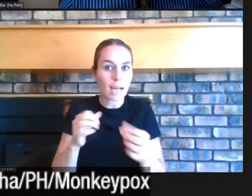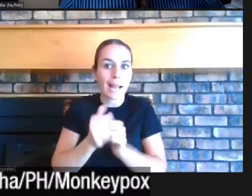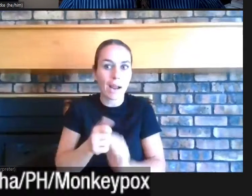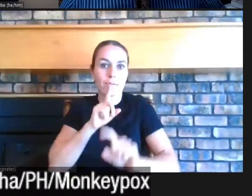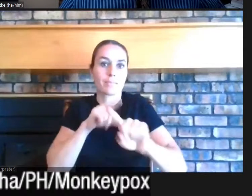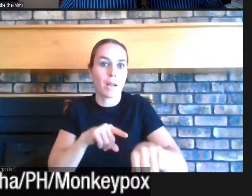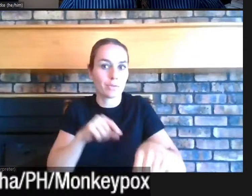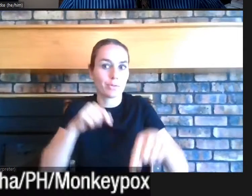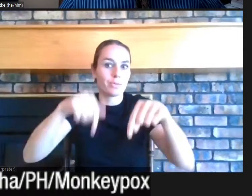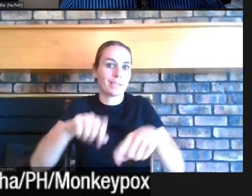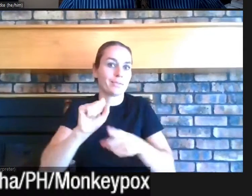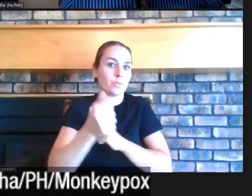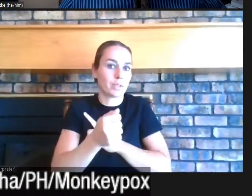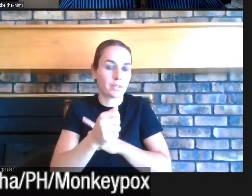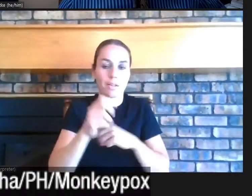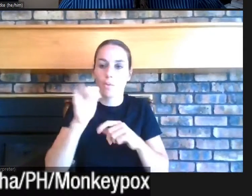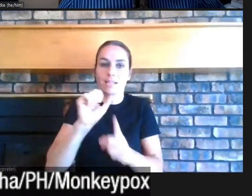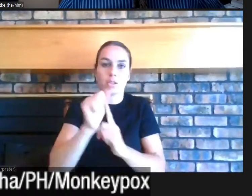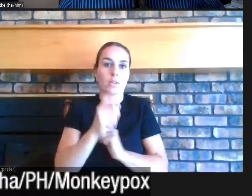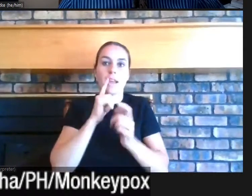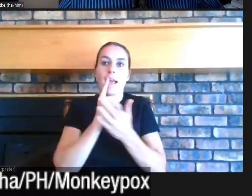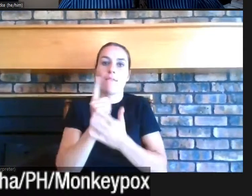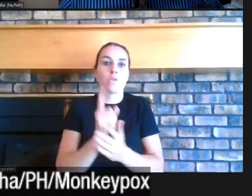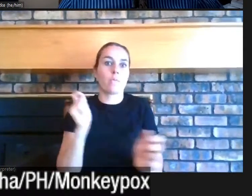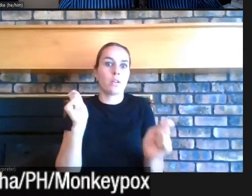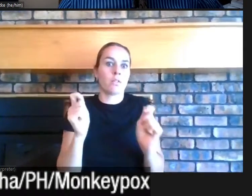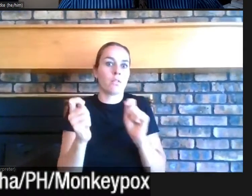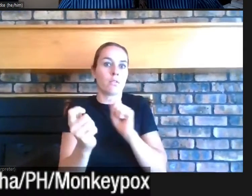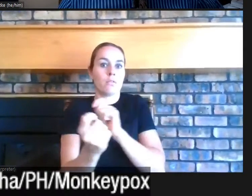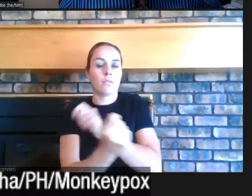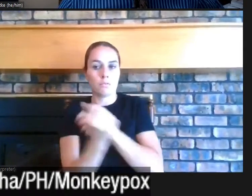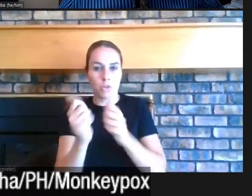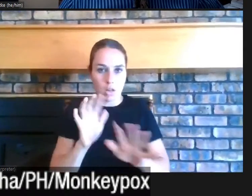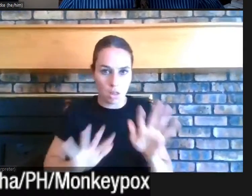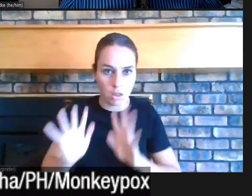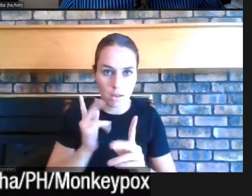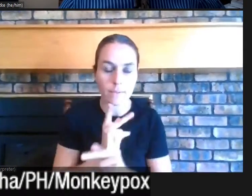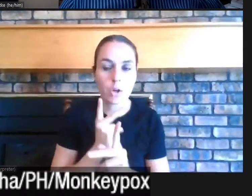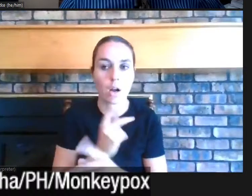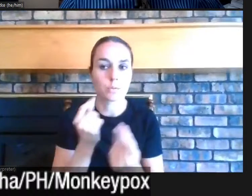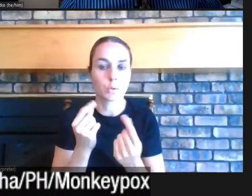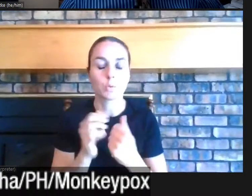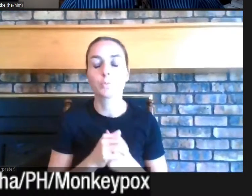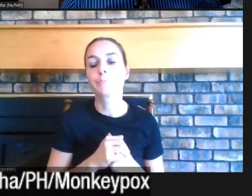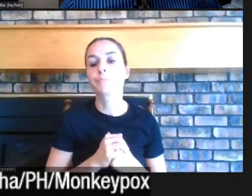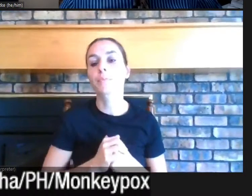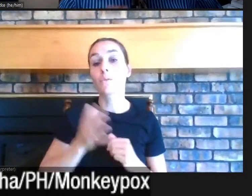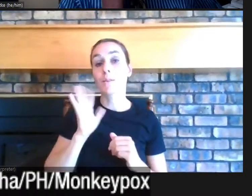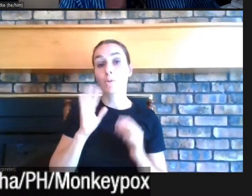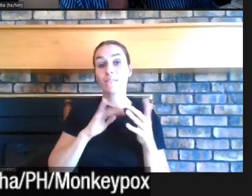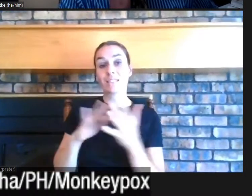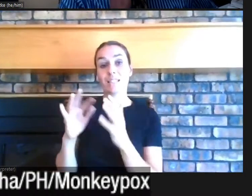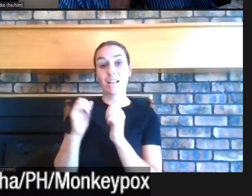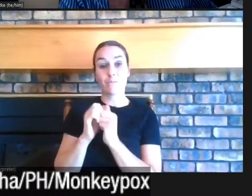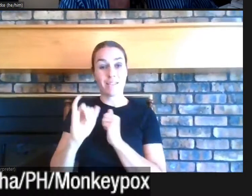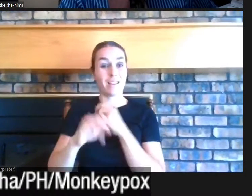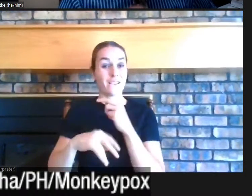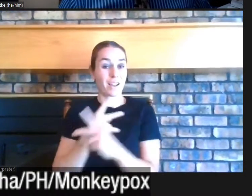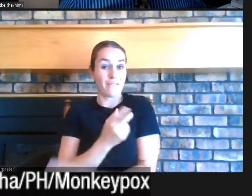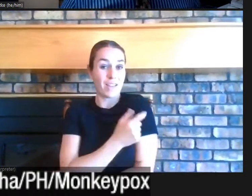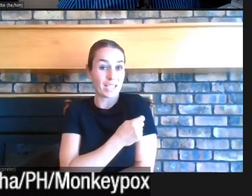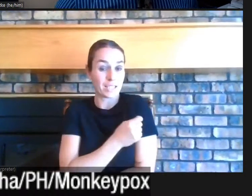us, which is changing, week by week. In a prior study with Jynneos vaccine, they looked at doing